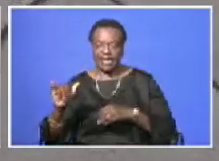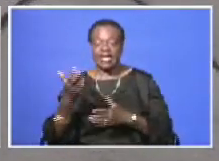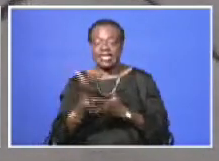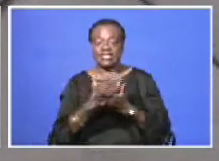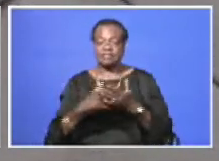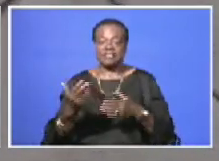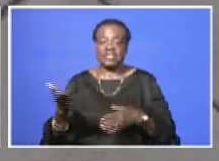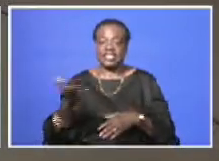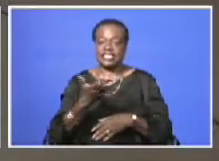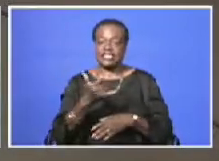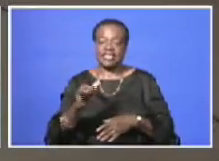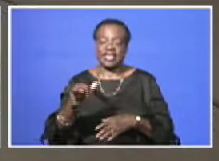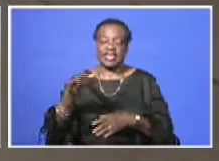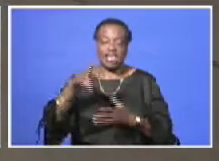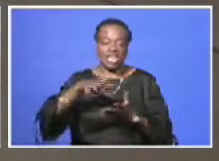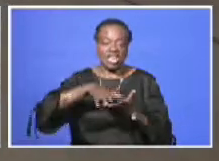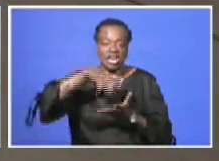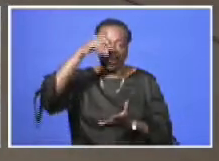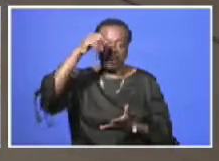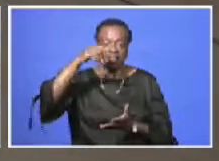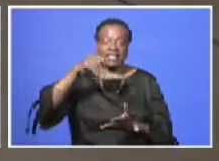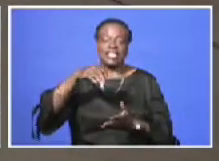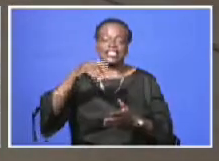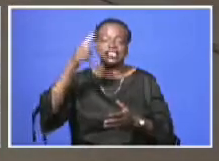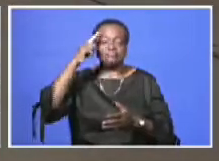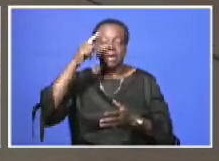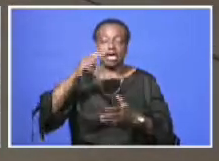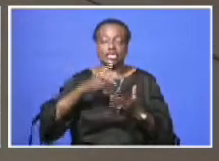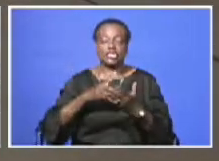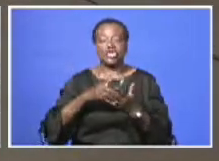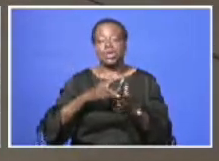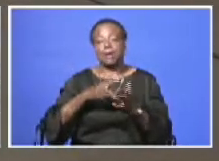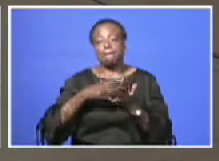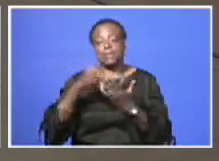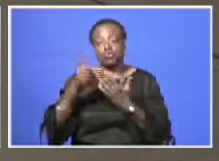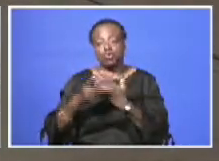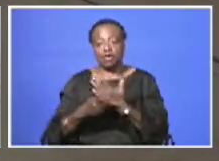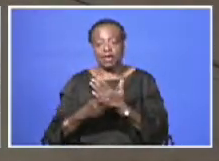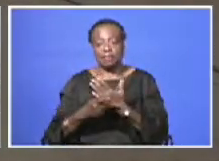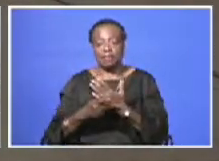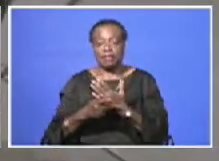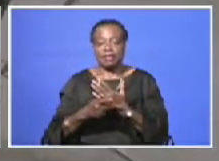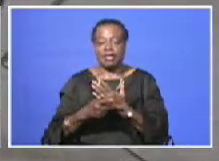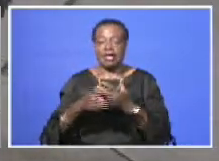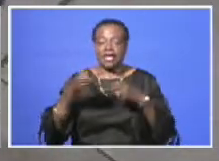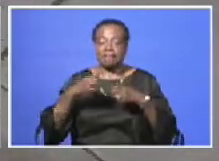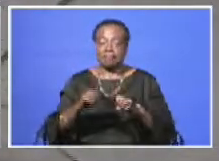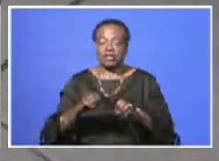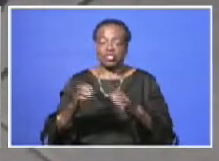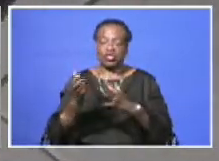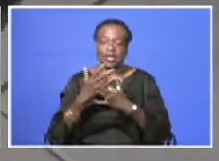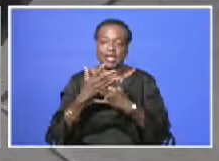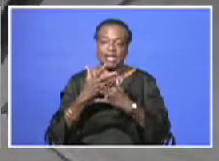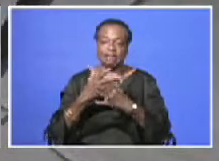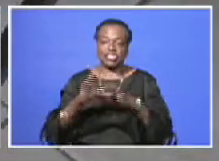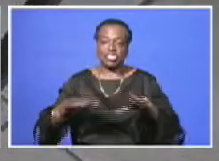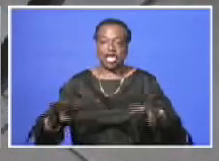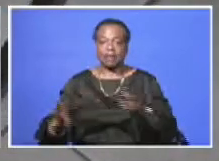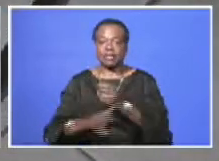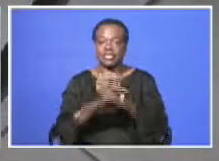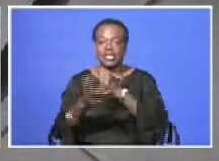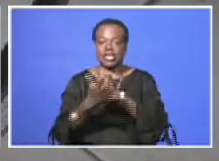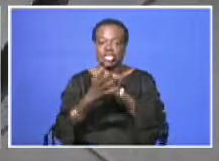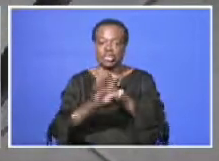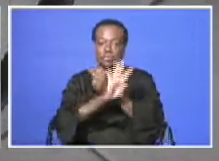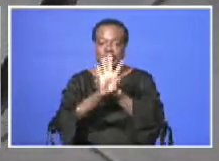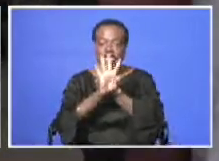during the launch of the Netsmartz program. It's all a part of a collaborative effort between the National Child Protection Council and the Ministries of Social Services and